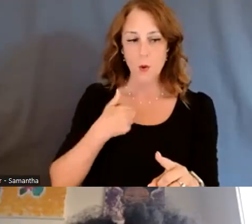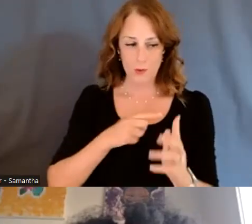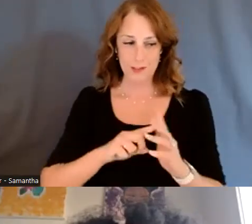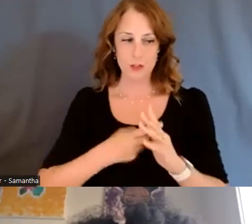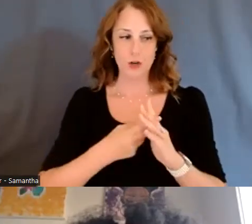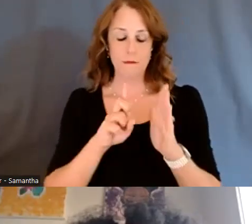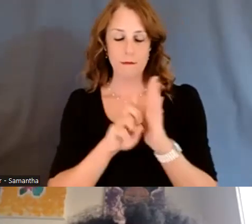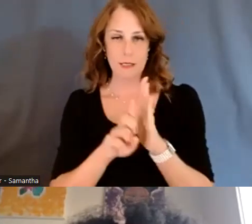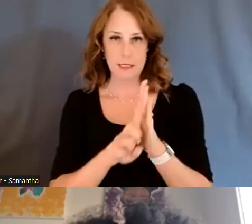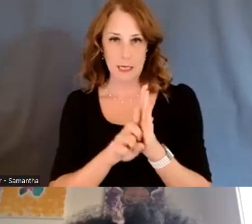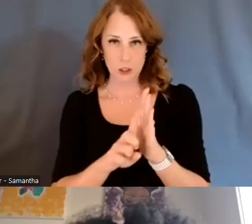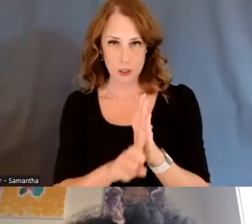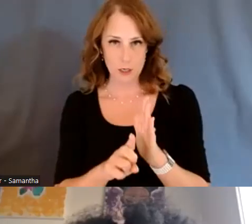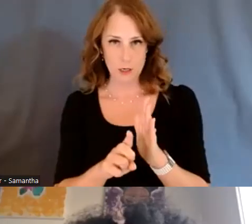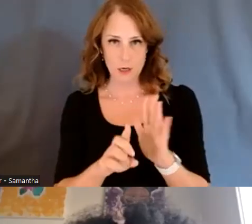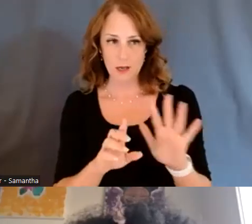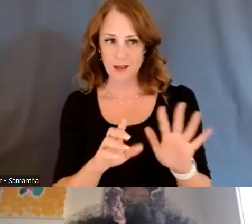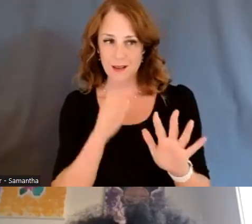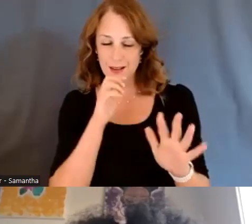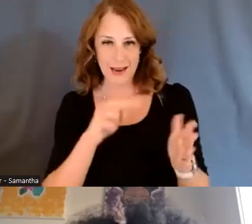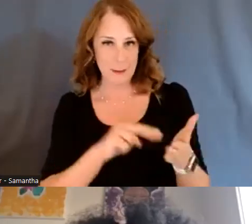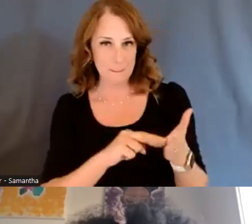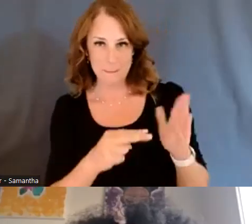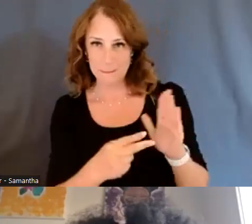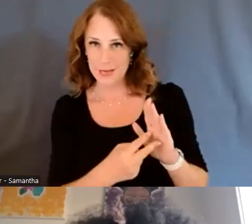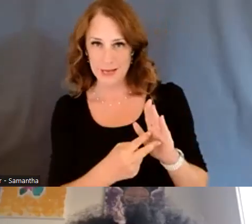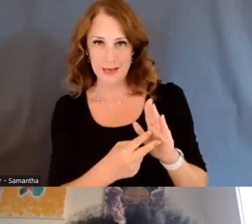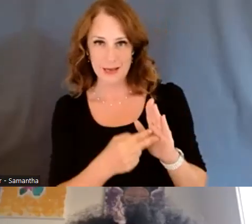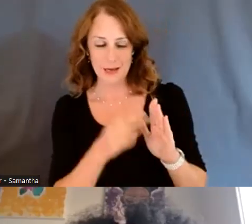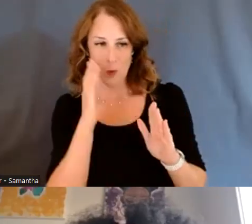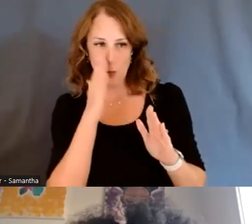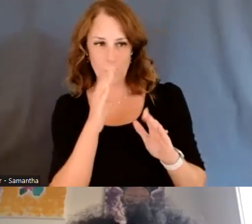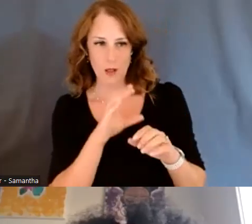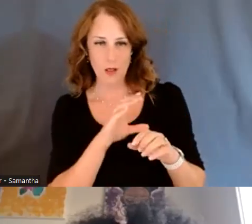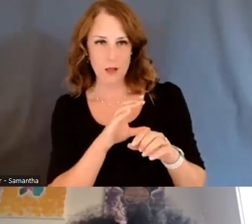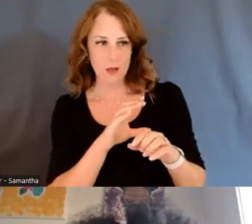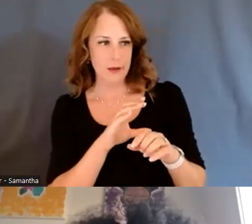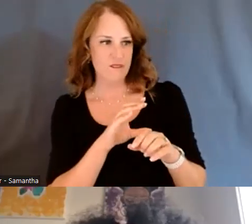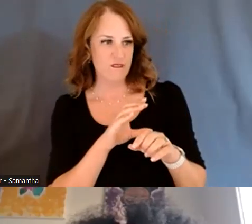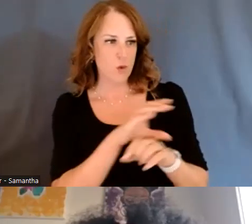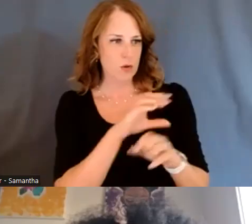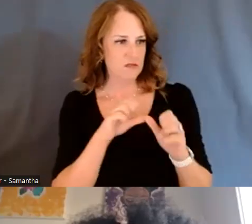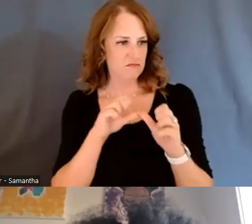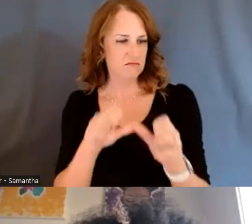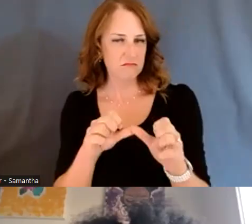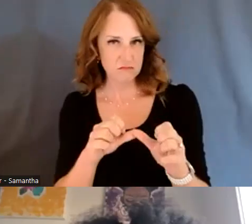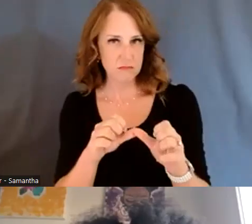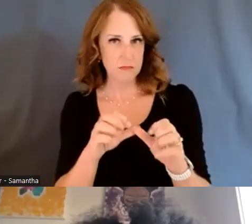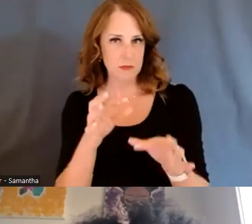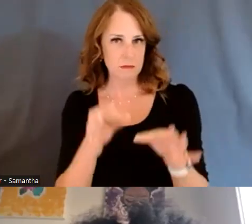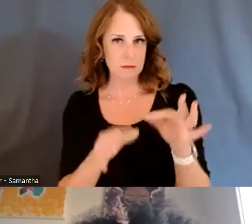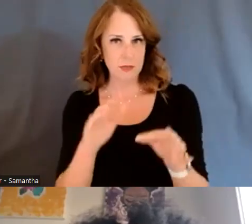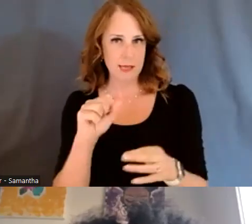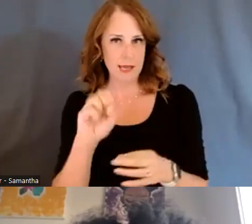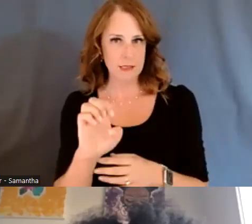investigation doesn't mean that we're then going to force them to continue and move forward with this